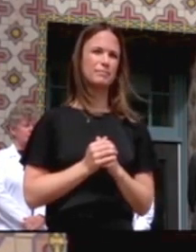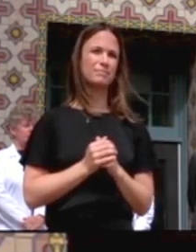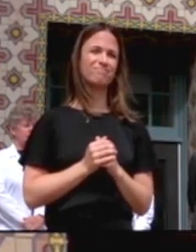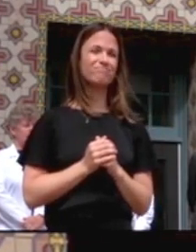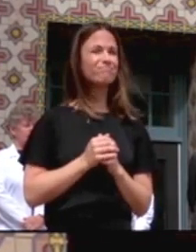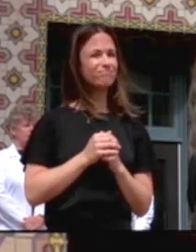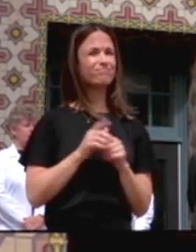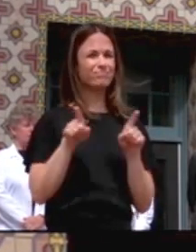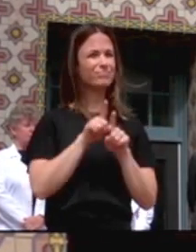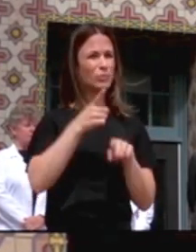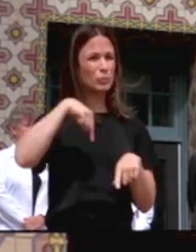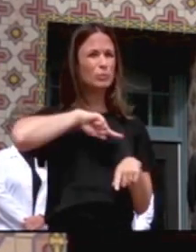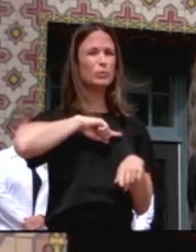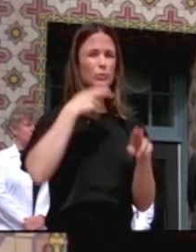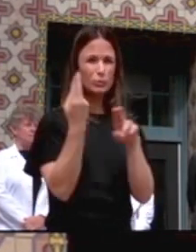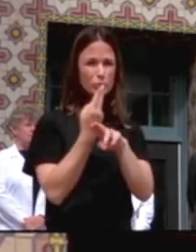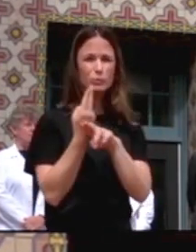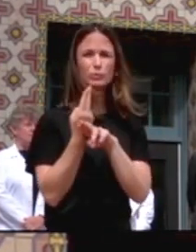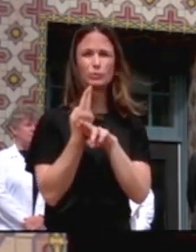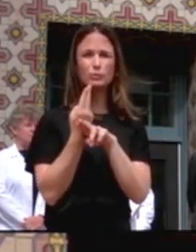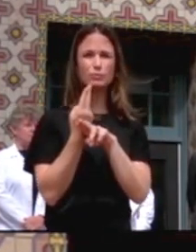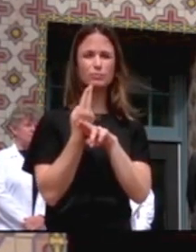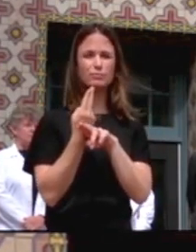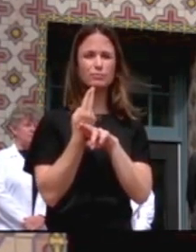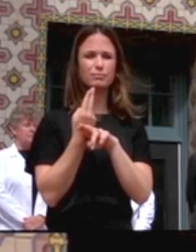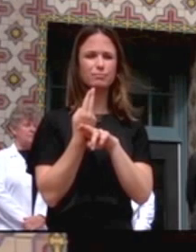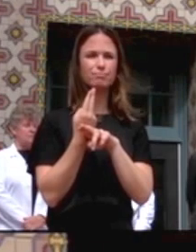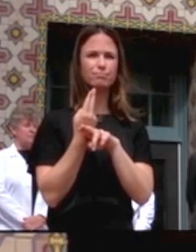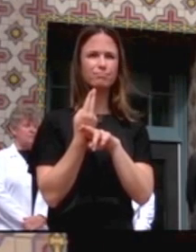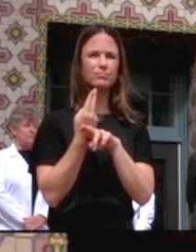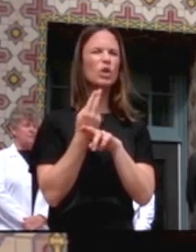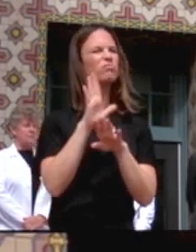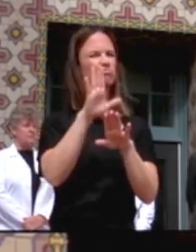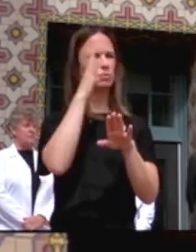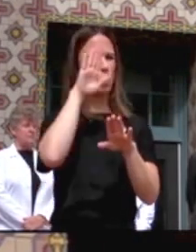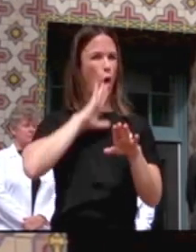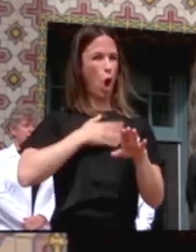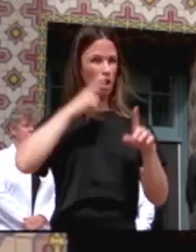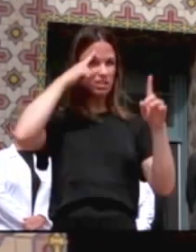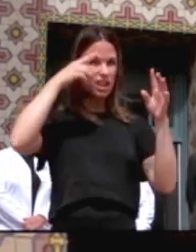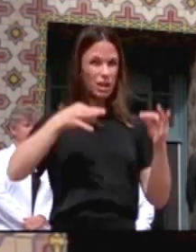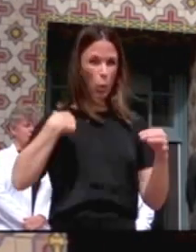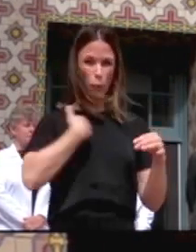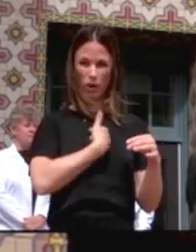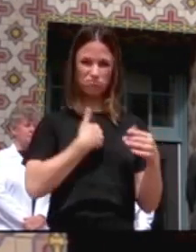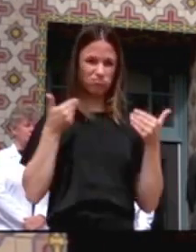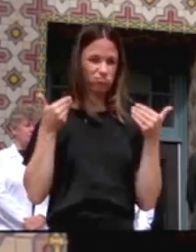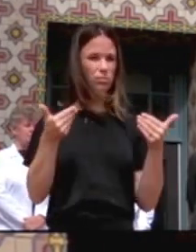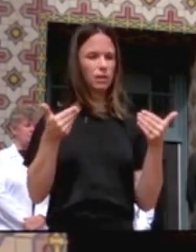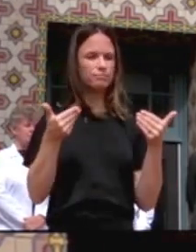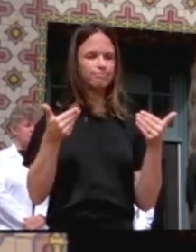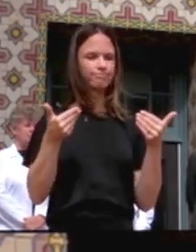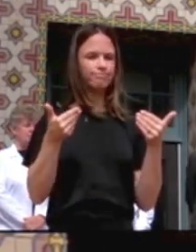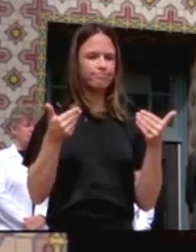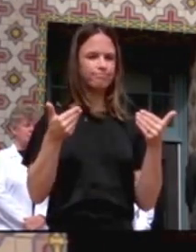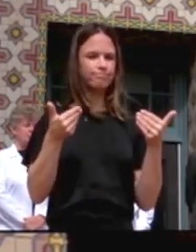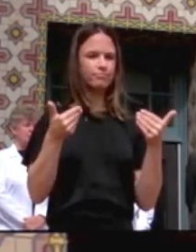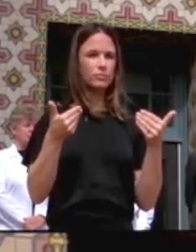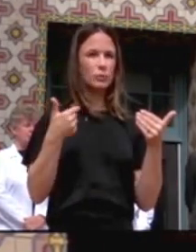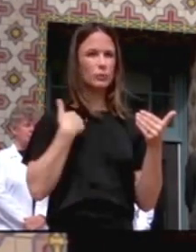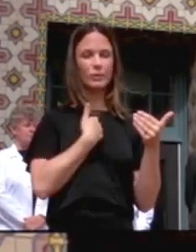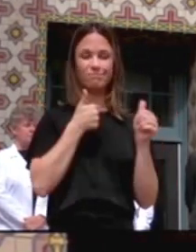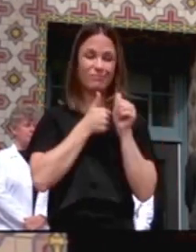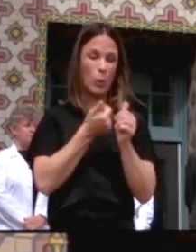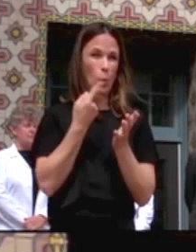And we used, and the decisions that we made, were the choices that we had before